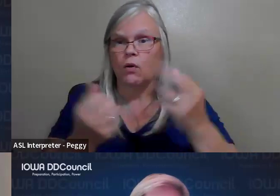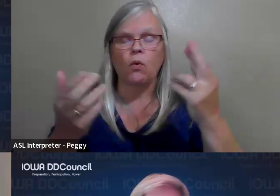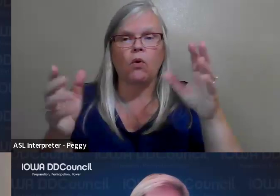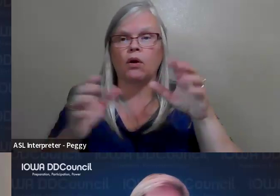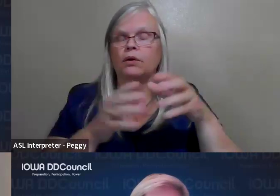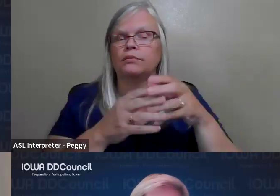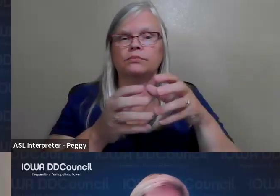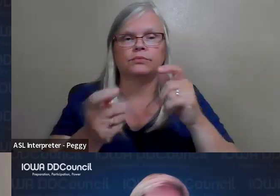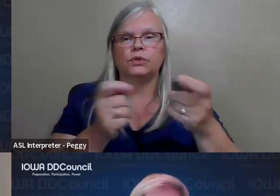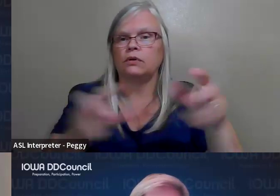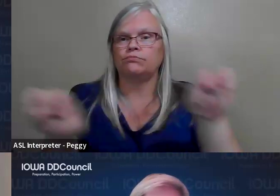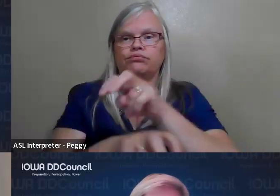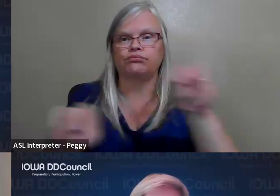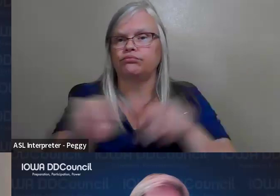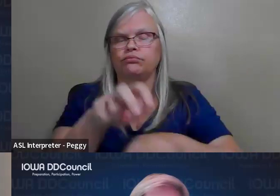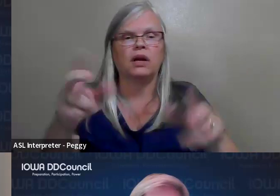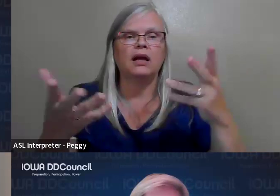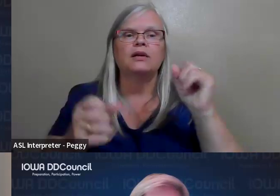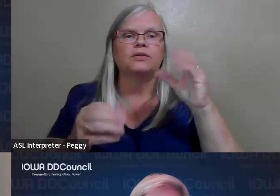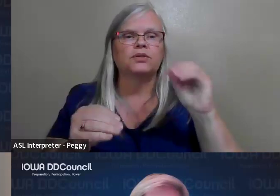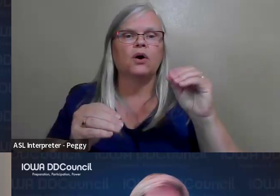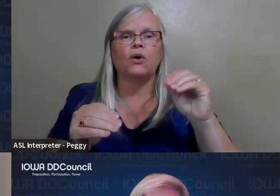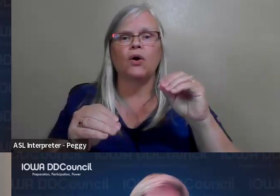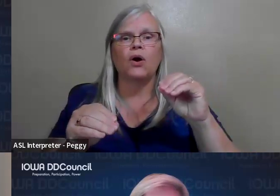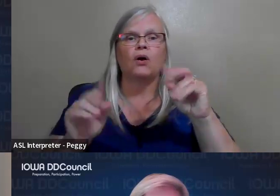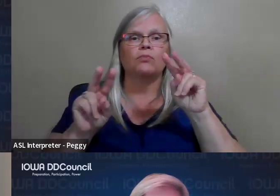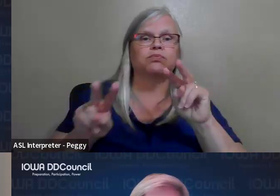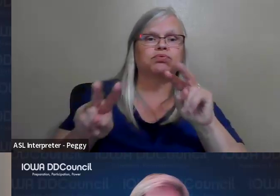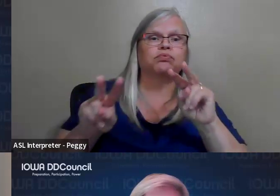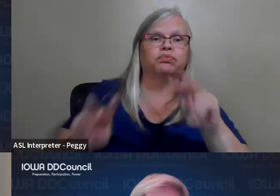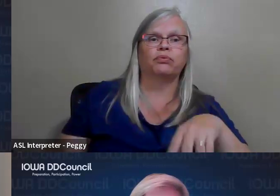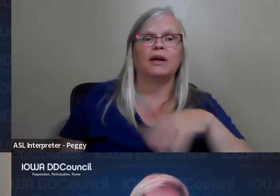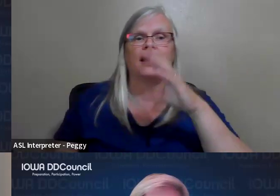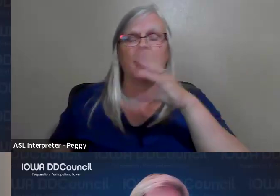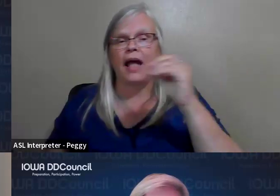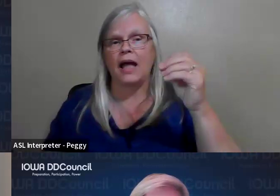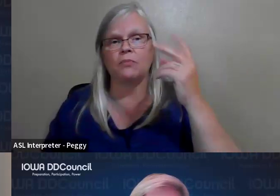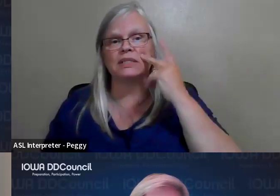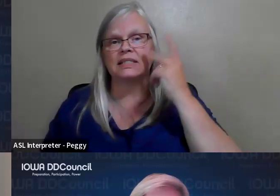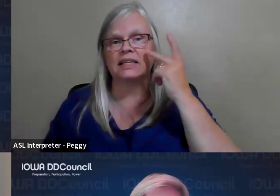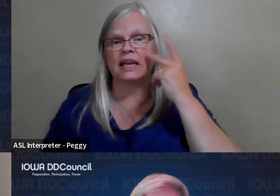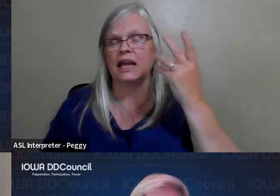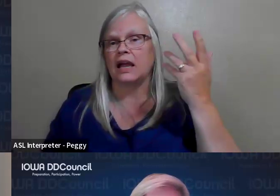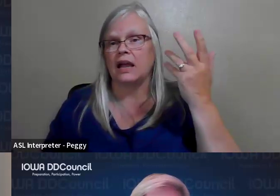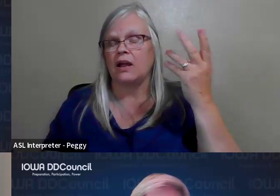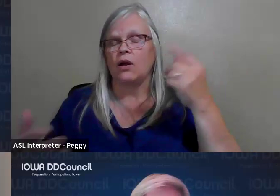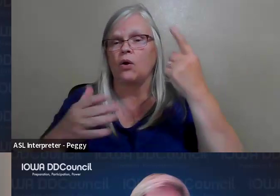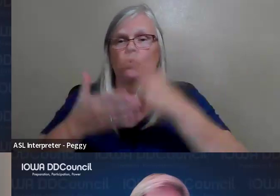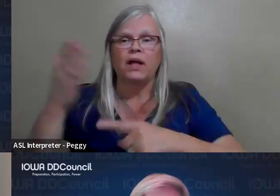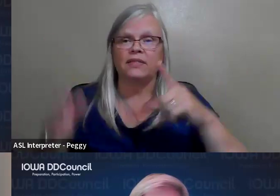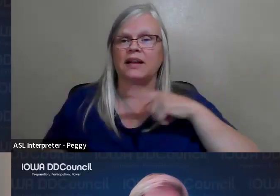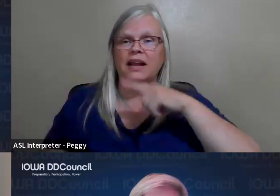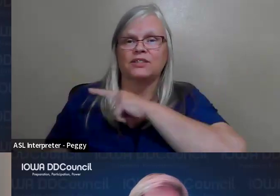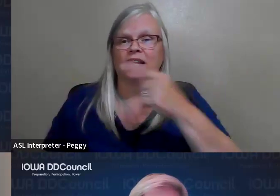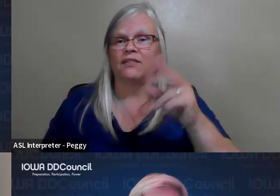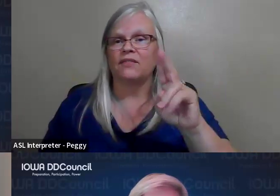hasn't been assigned her subcommittees yet. So stay tuned on that. We will update our legislative guide as soon as we